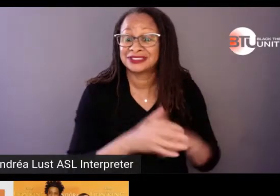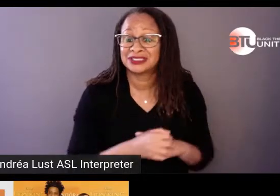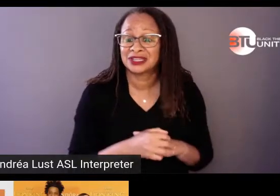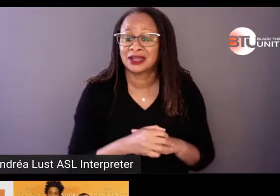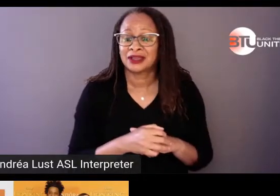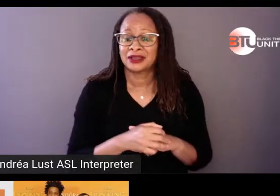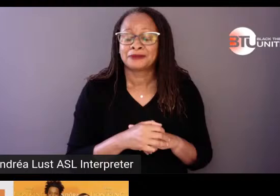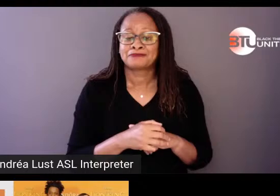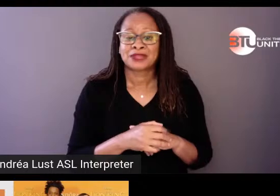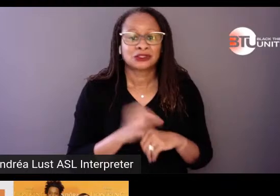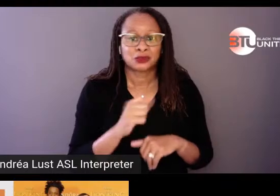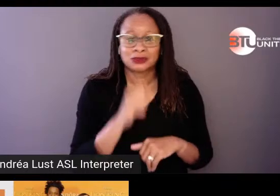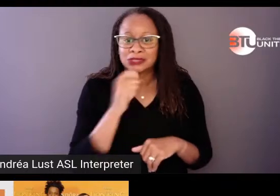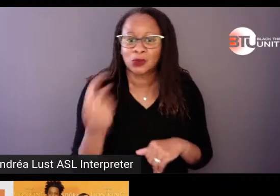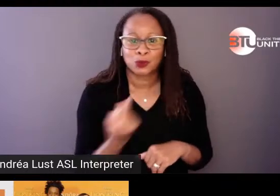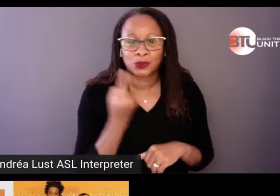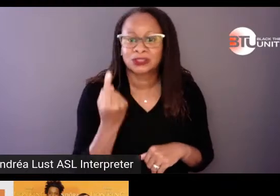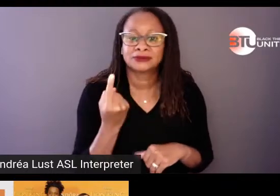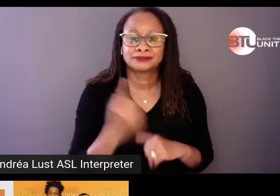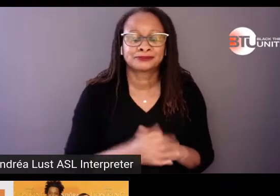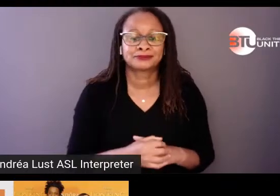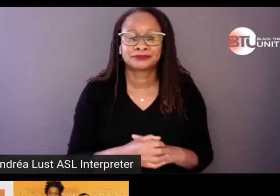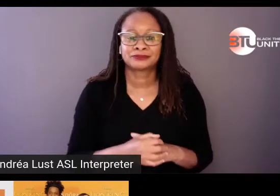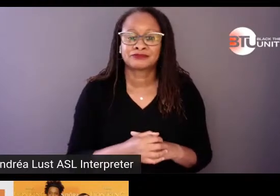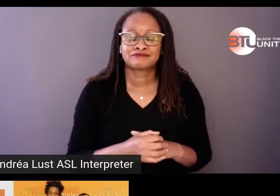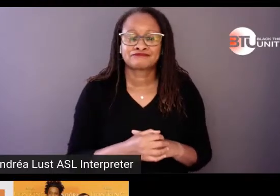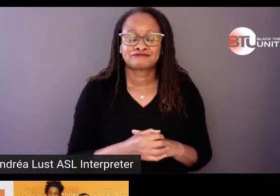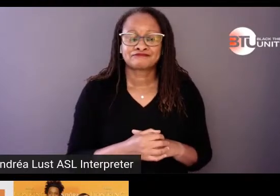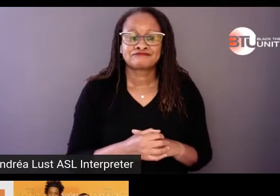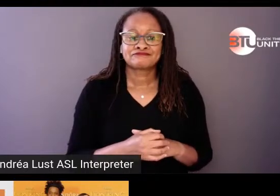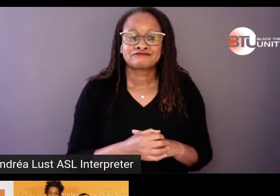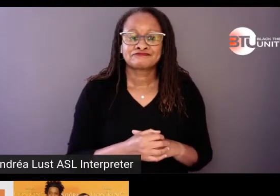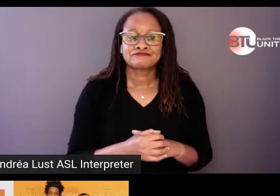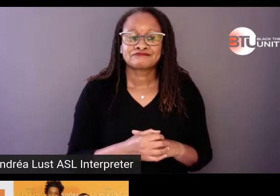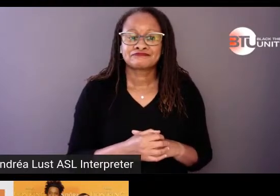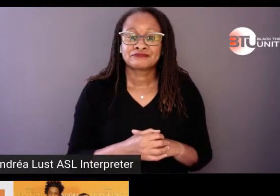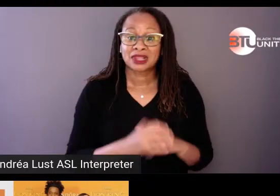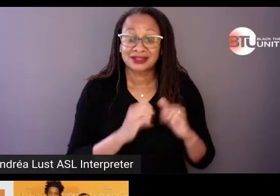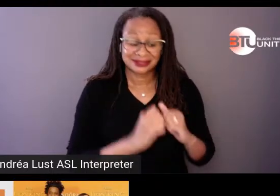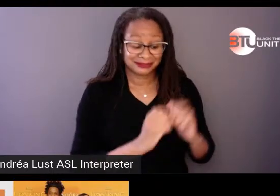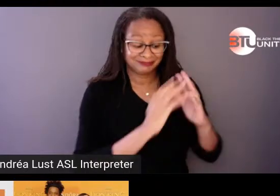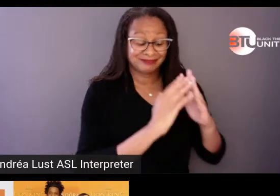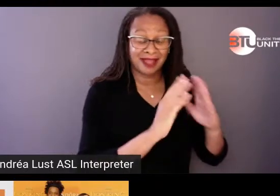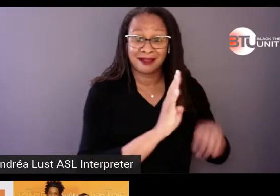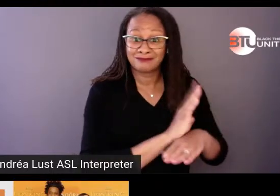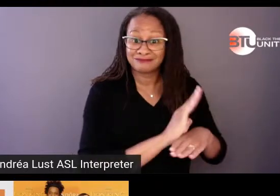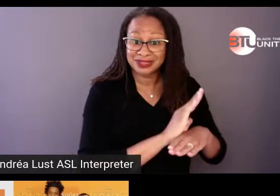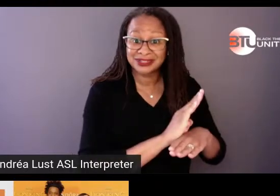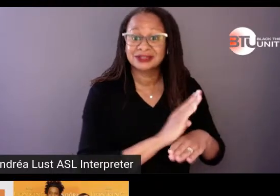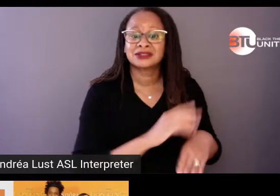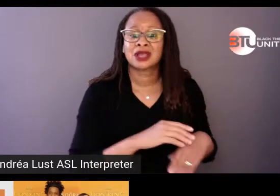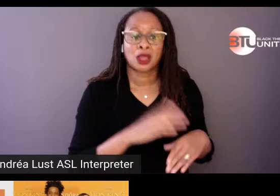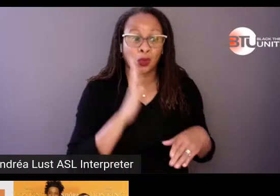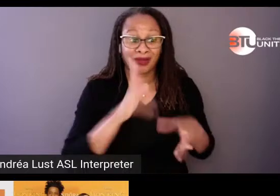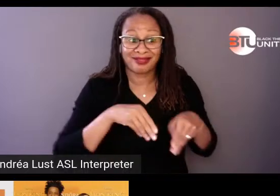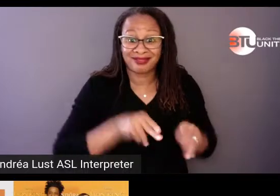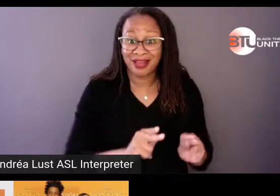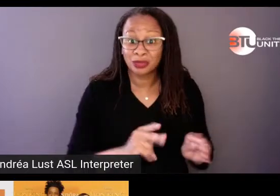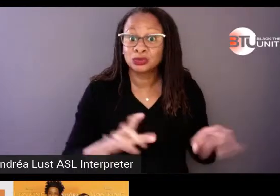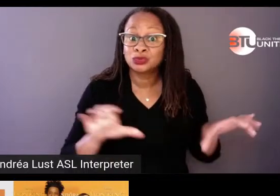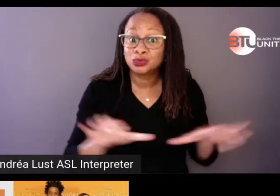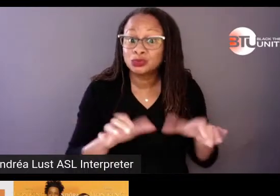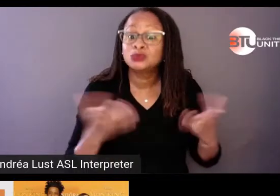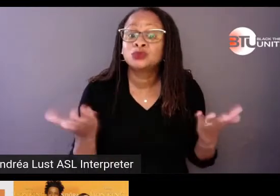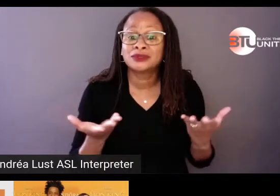it's not just, and what forming an entity, certain types of entities will let you do is